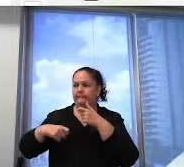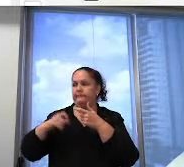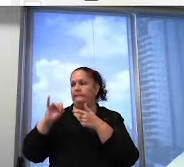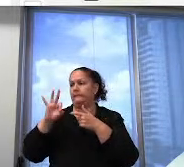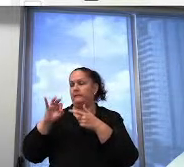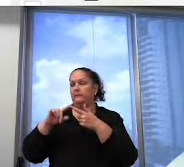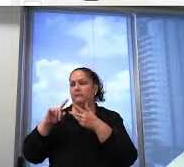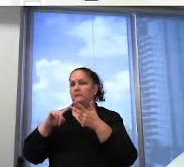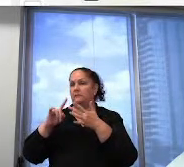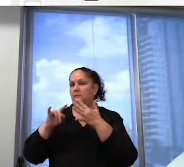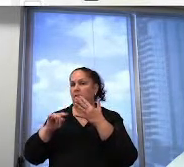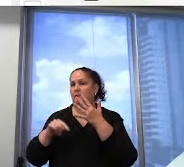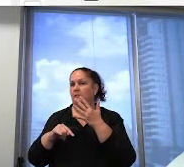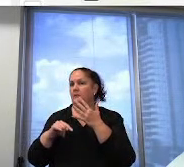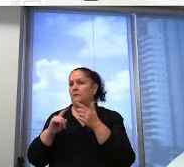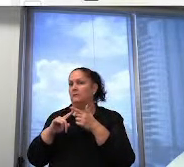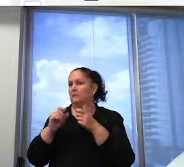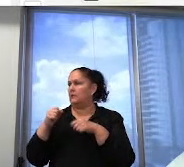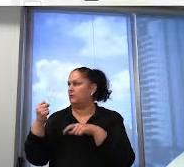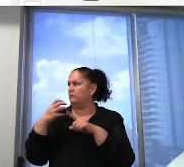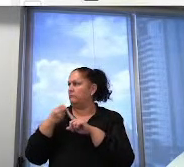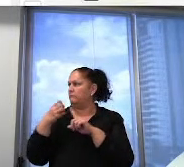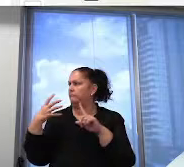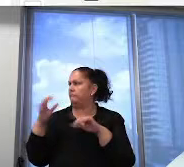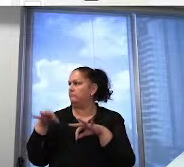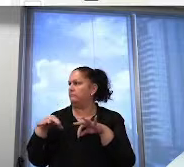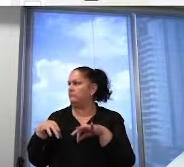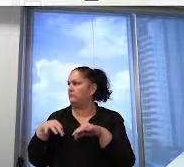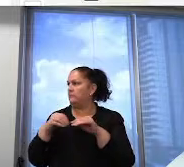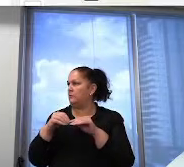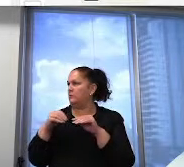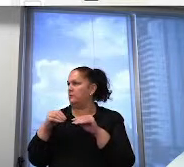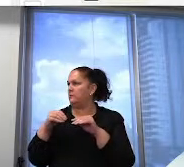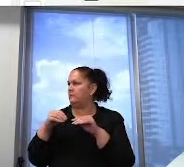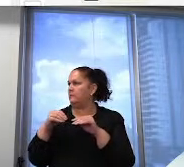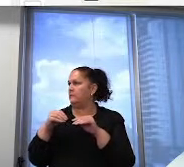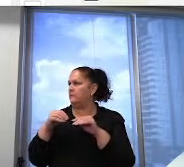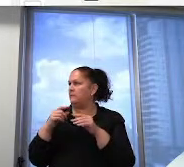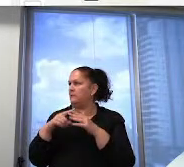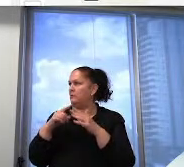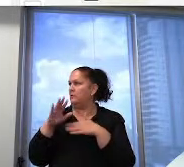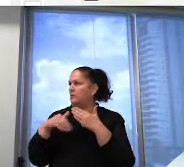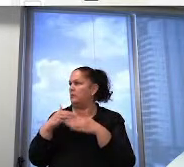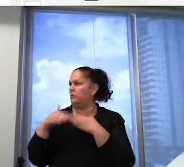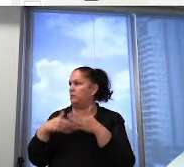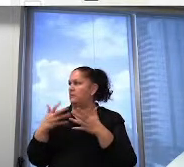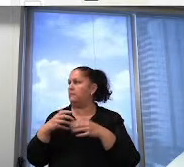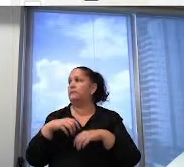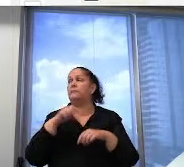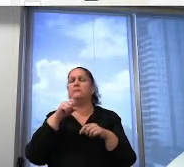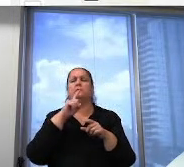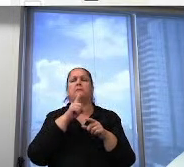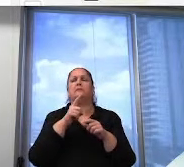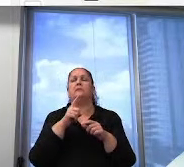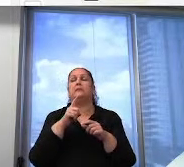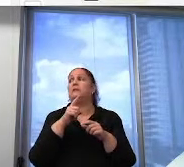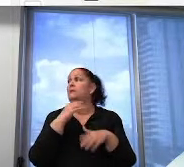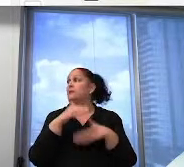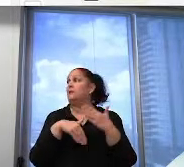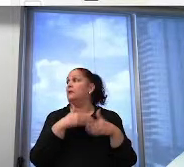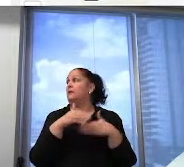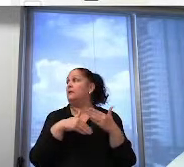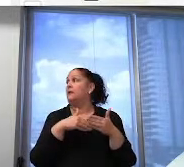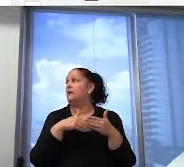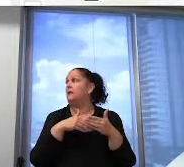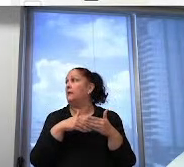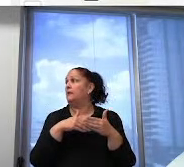outage or the impact of outage on the system, or just could you give a little bit of more context in terms of what that whole process is? Absolutely. The